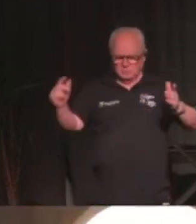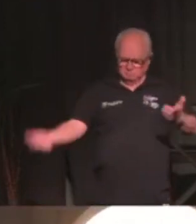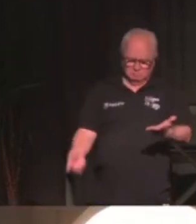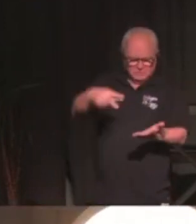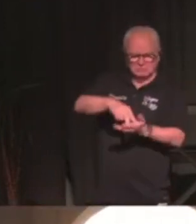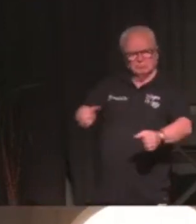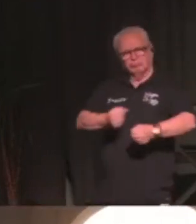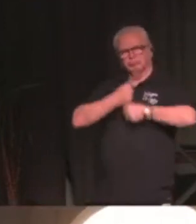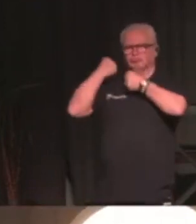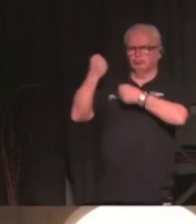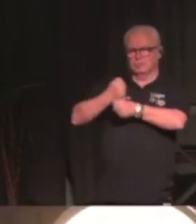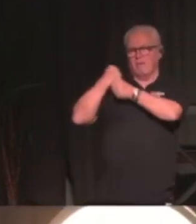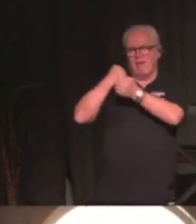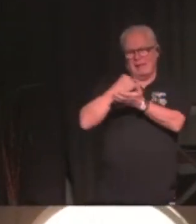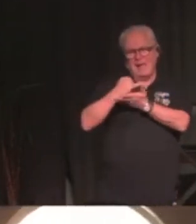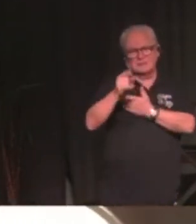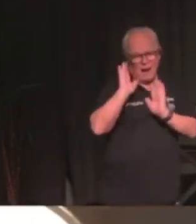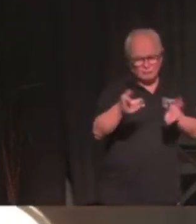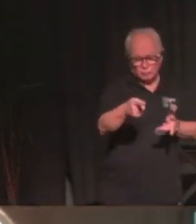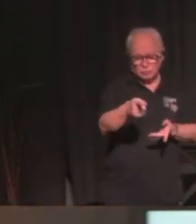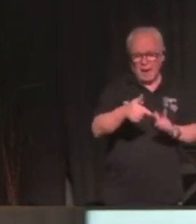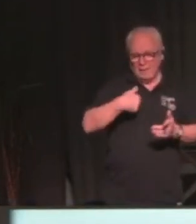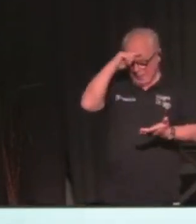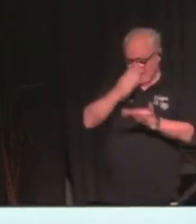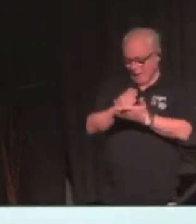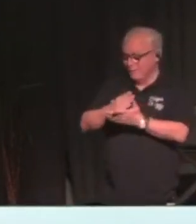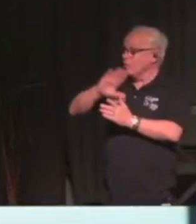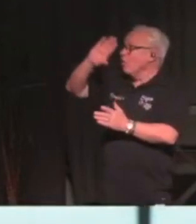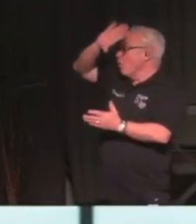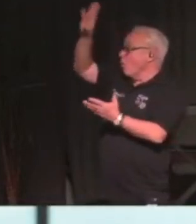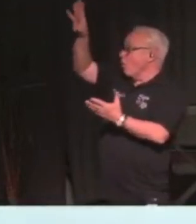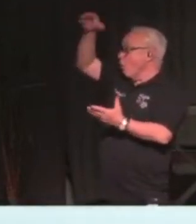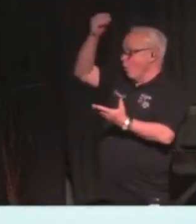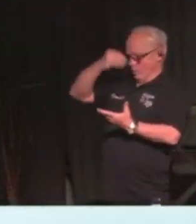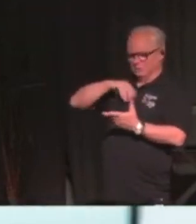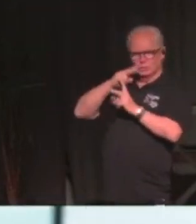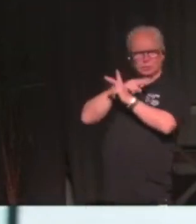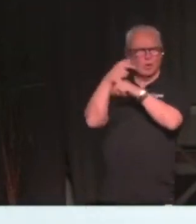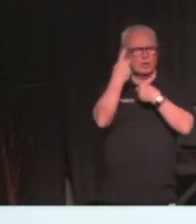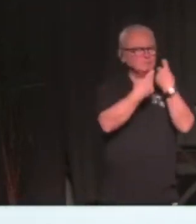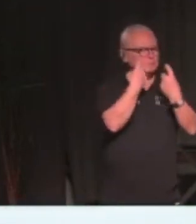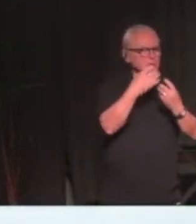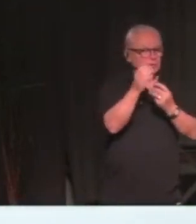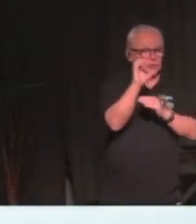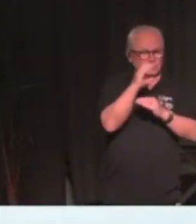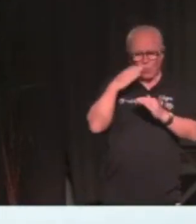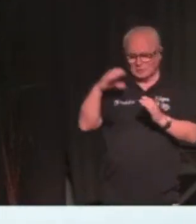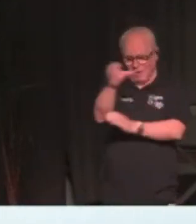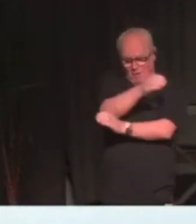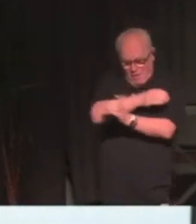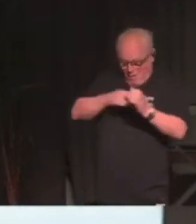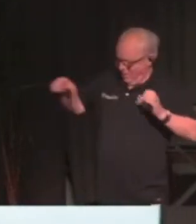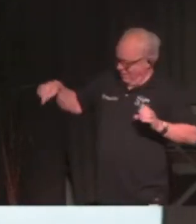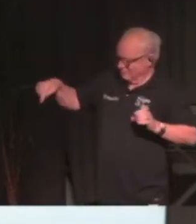stand. And I believe that the Holy Spirit is looking for a church. It's looking for somebody that's going to step in and